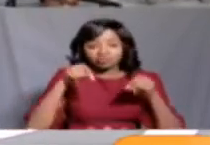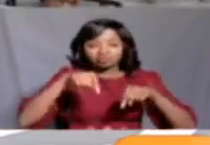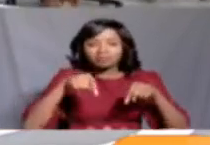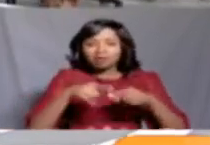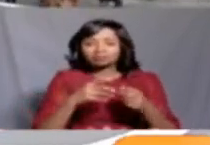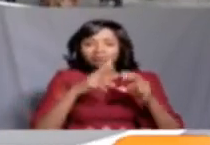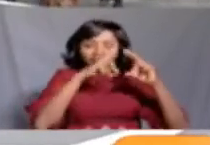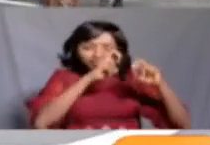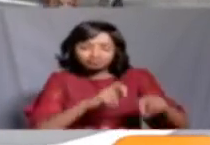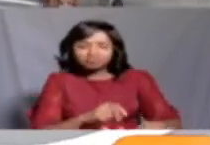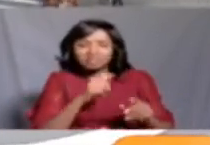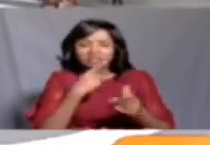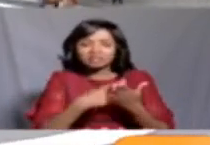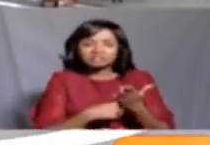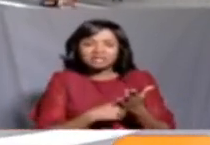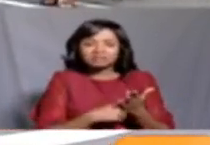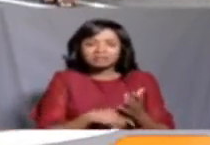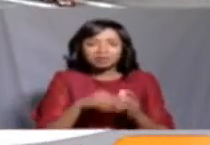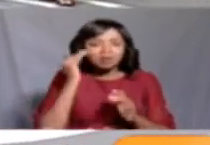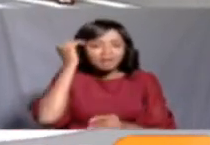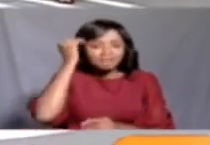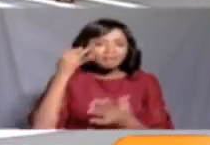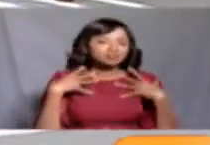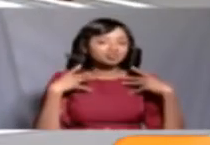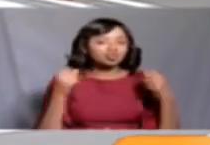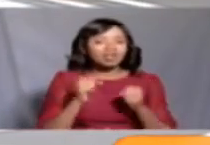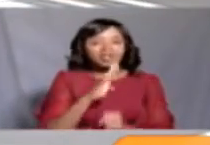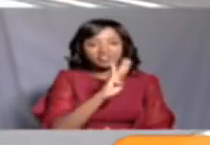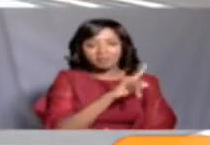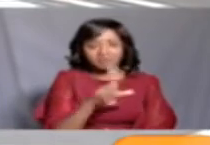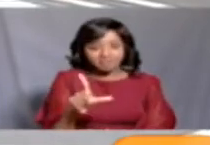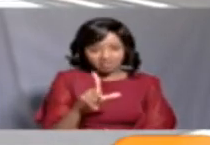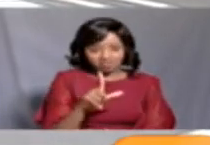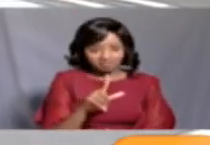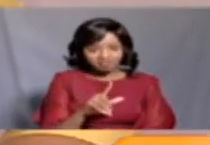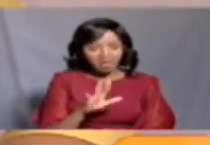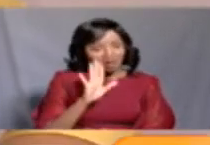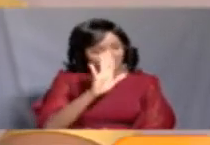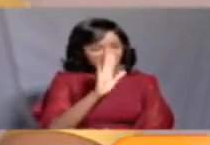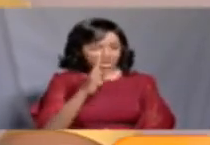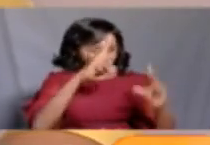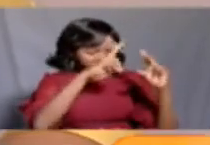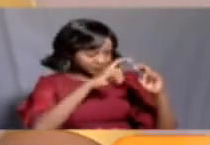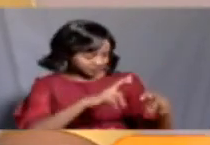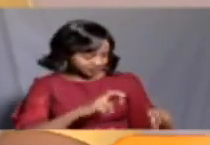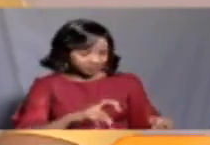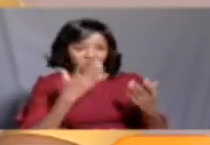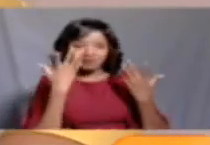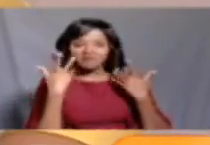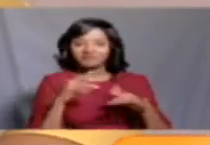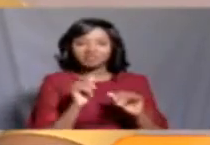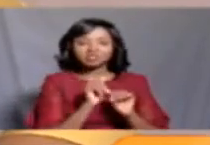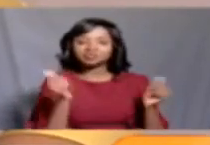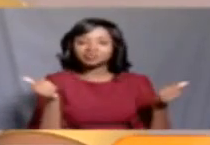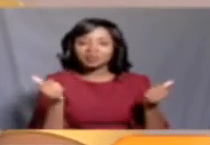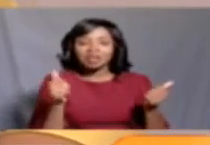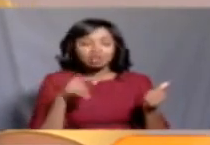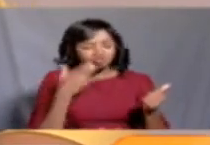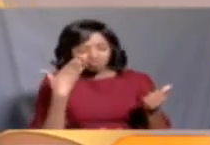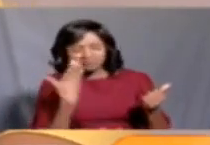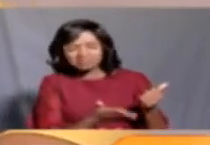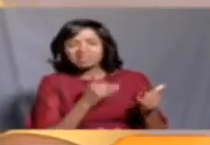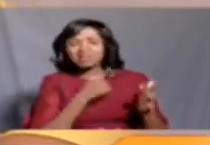that yes. second reading in Senate right now. Yes. You've gone through it, gone through the sittings as well. What are some of the issues or gaps that